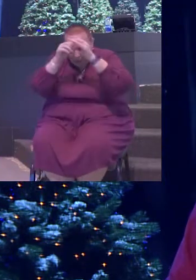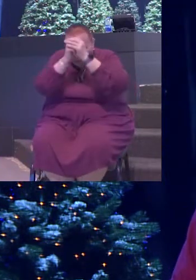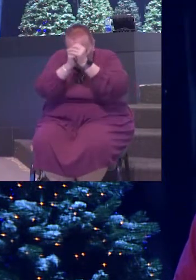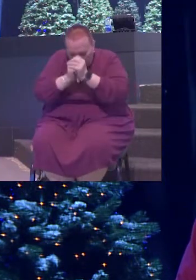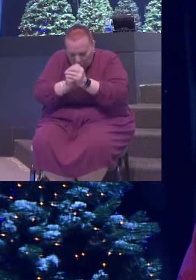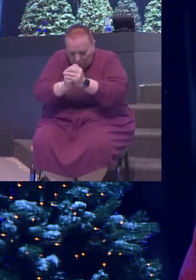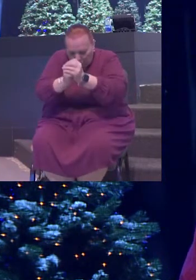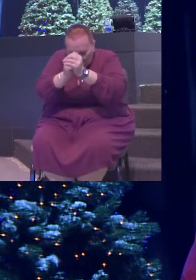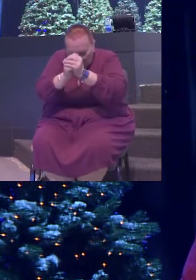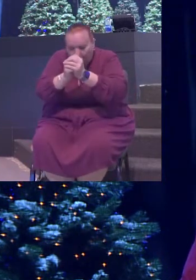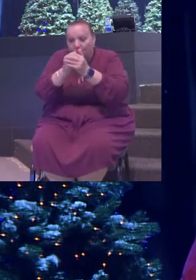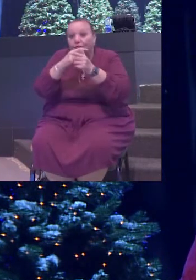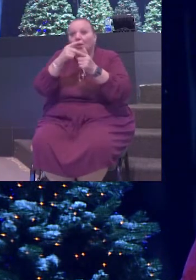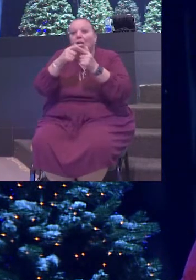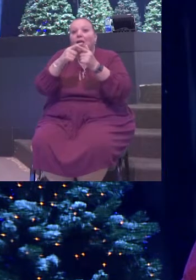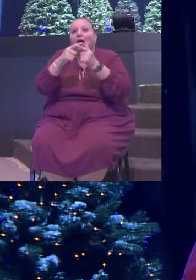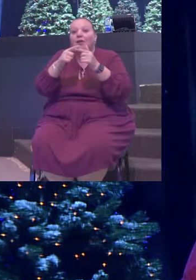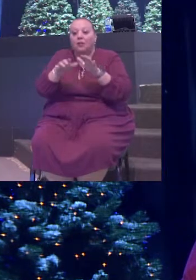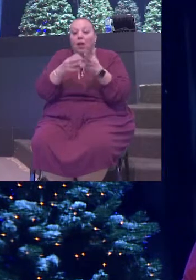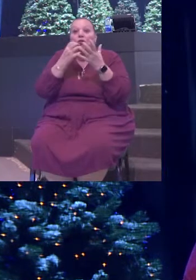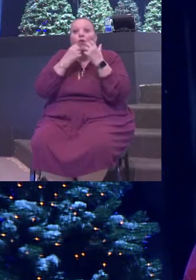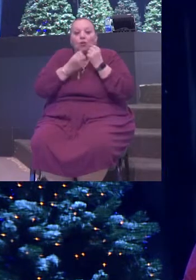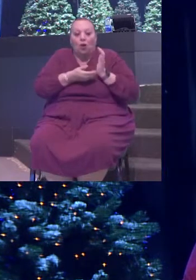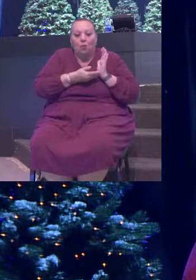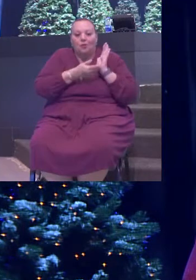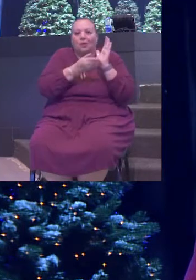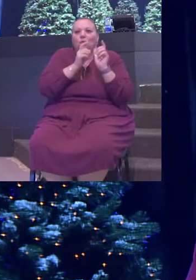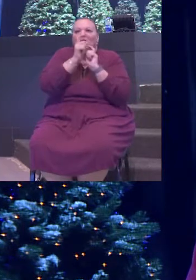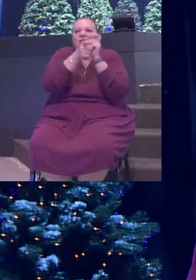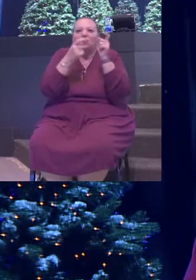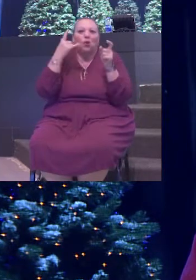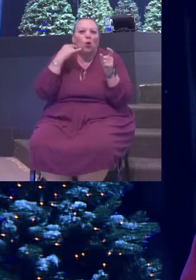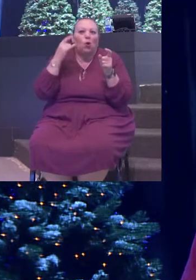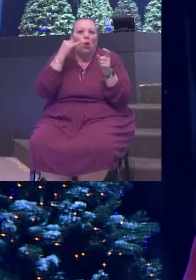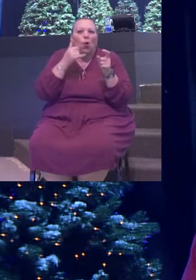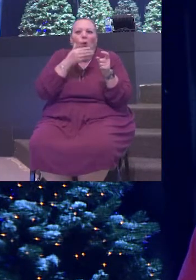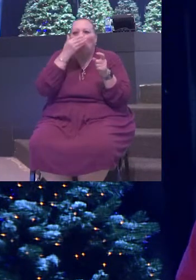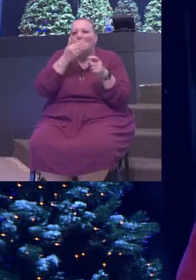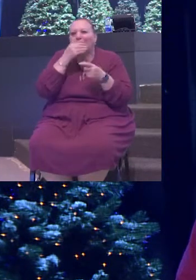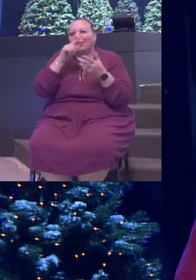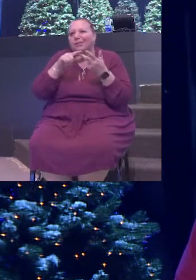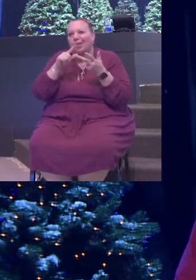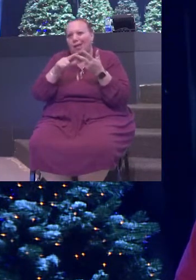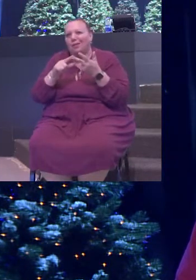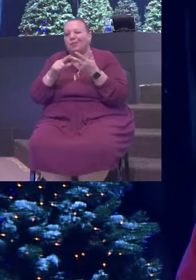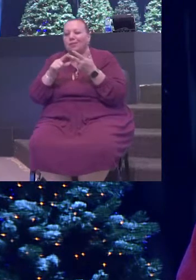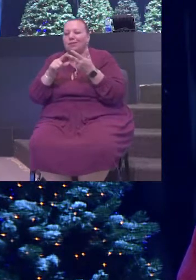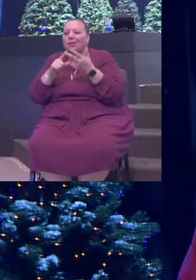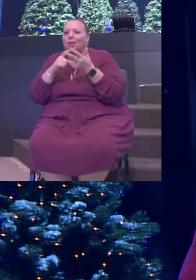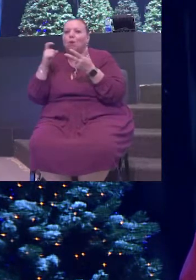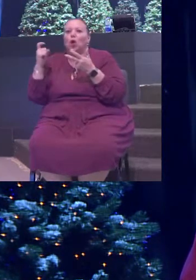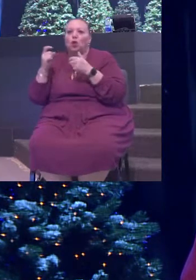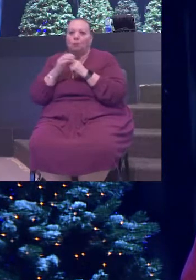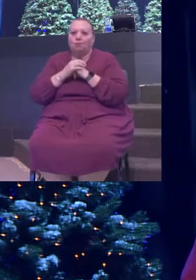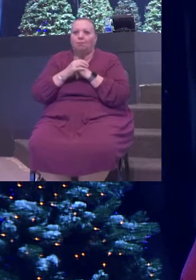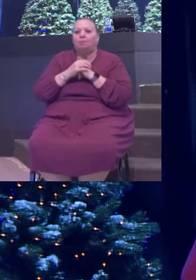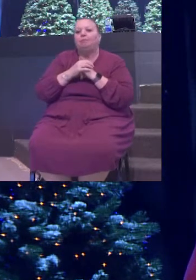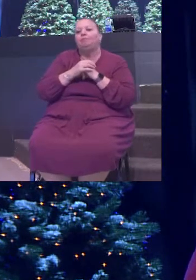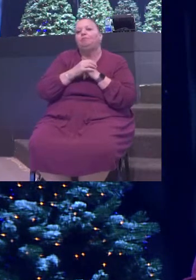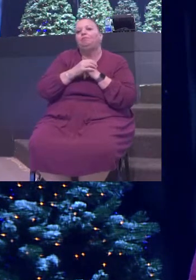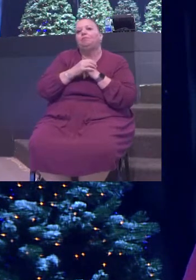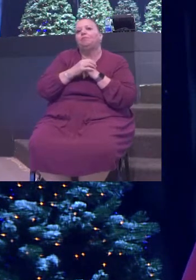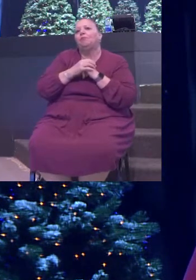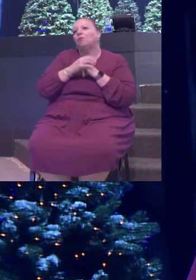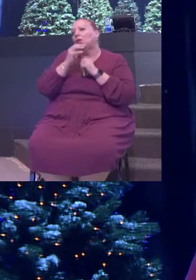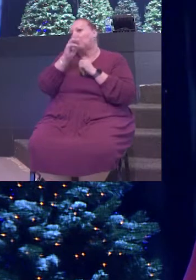him. And then they opened their treasures and presented him with gifts of gold and of incense and of myrrh.